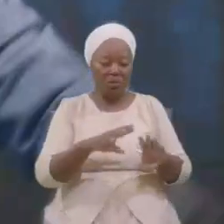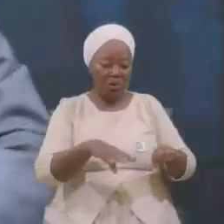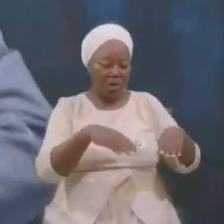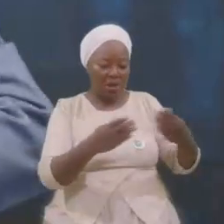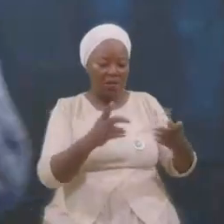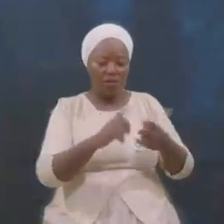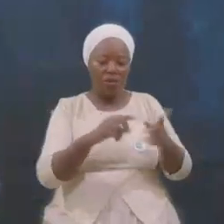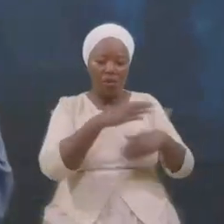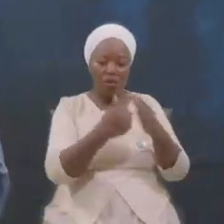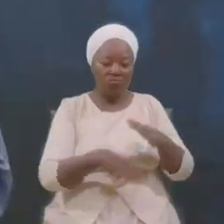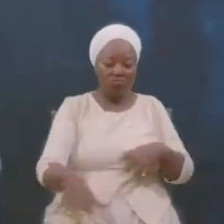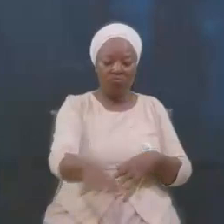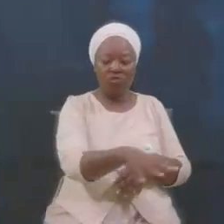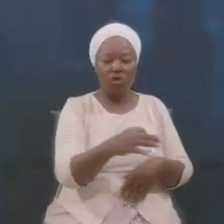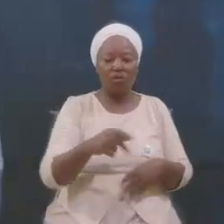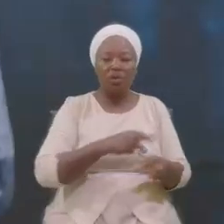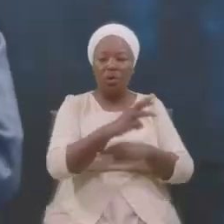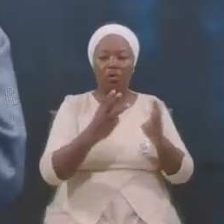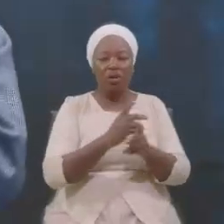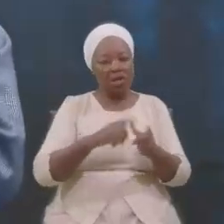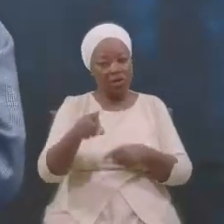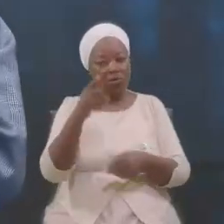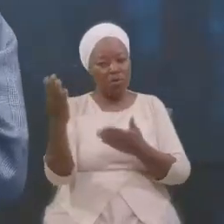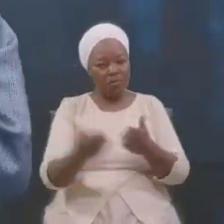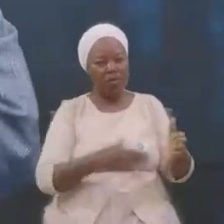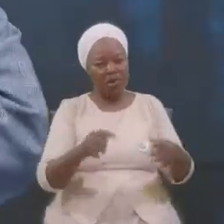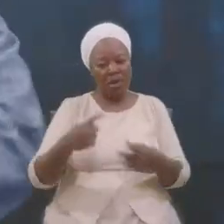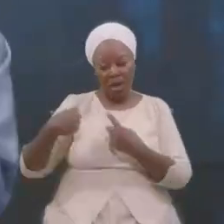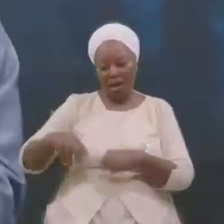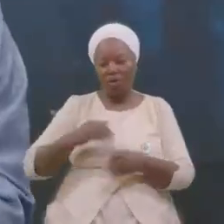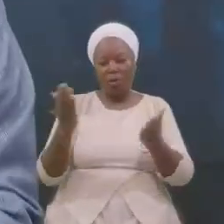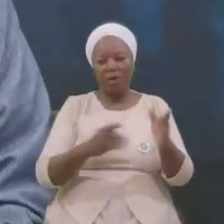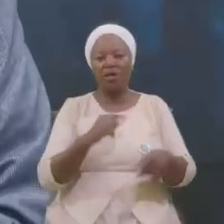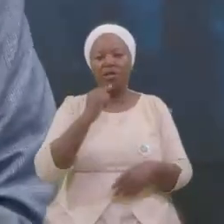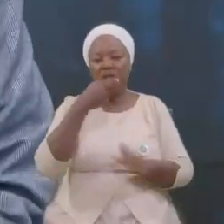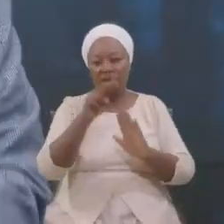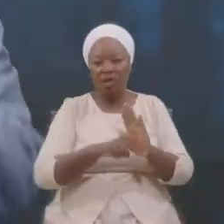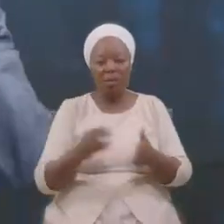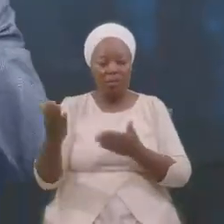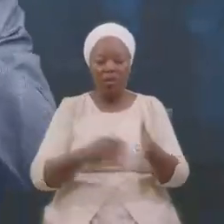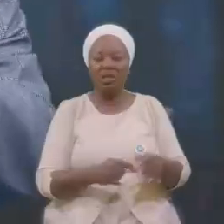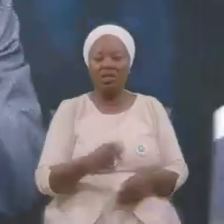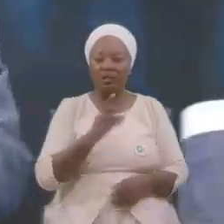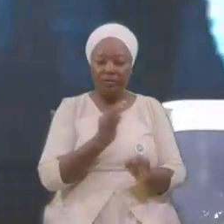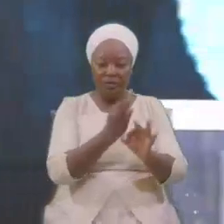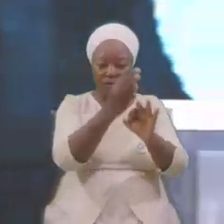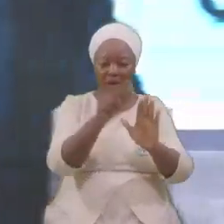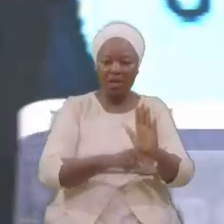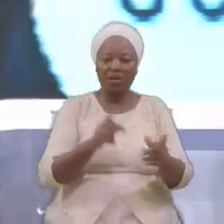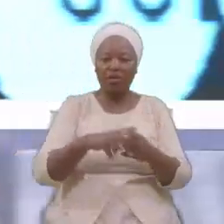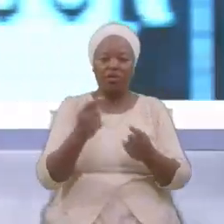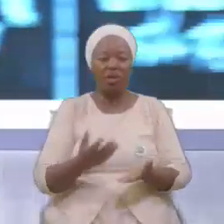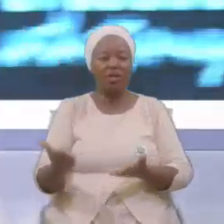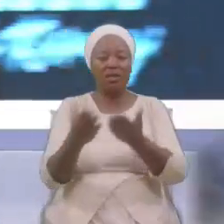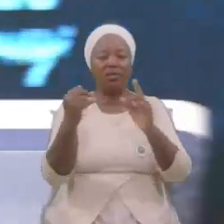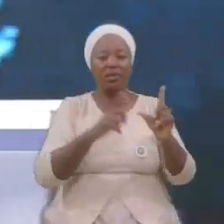the world, you bring the heart, you bring the seriousness, you bring the zeal to the service of the